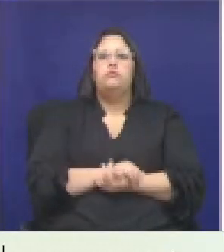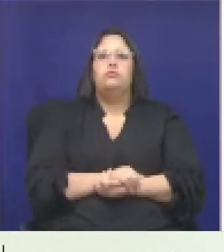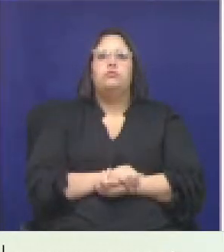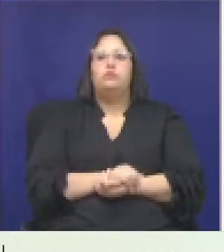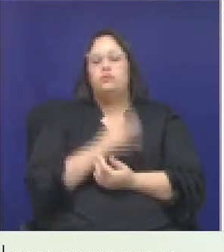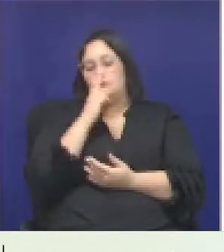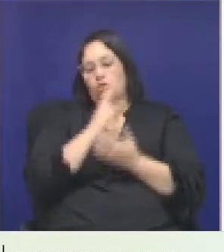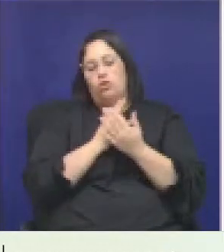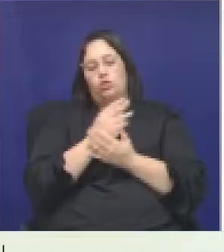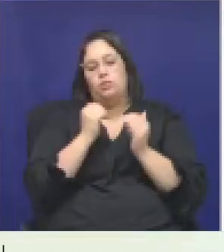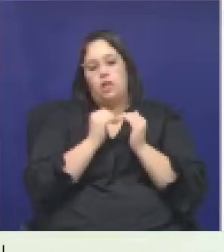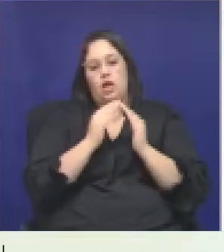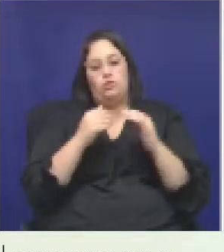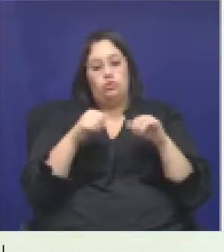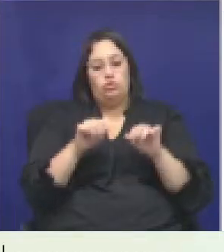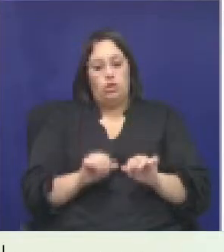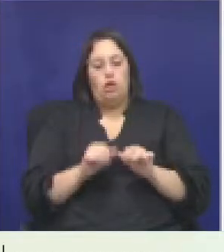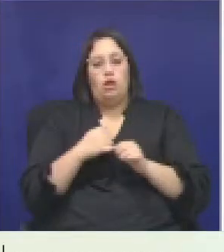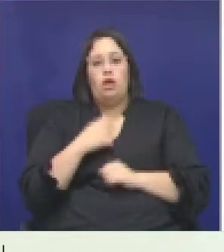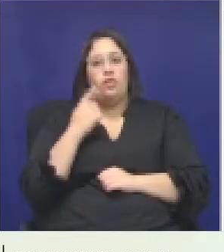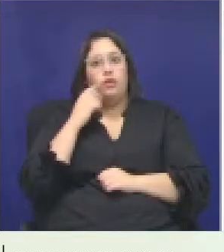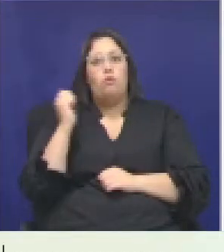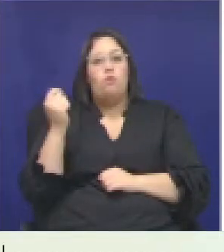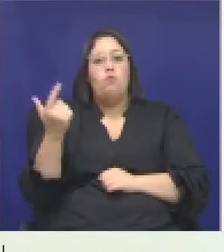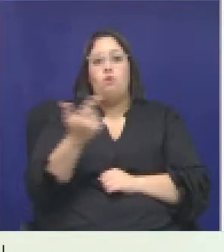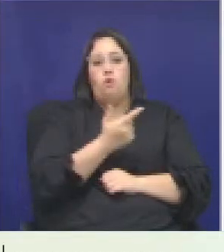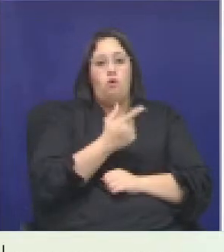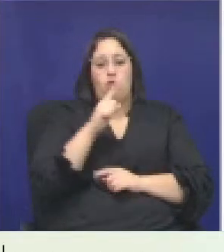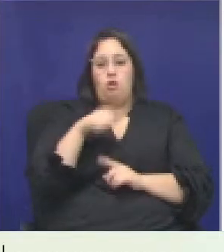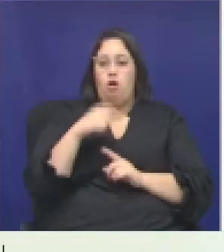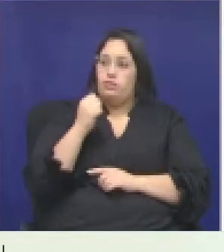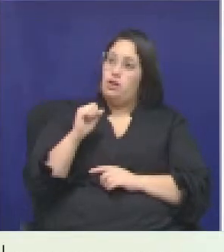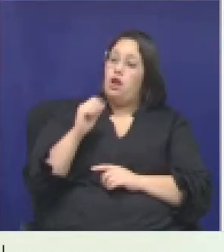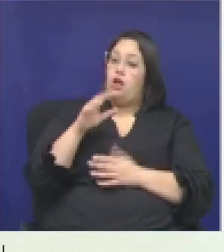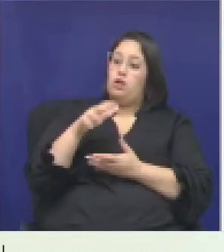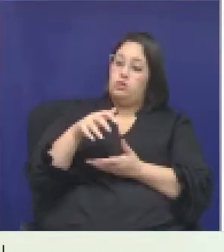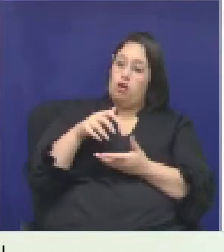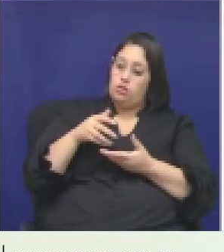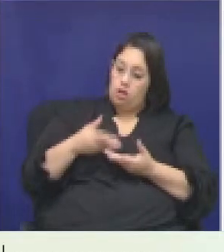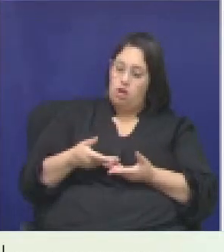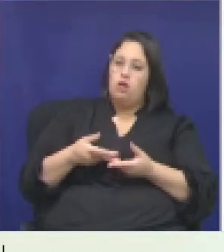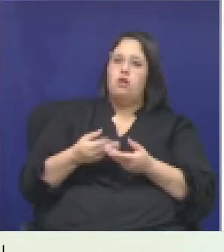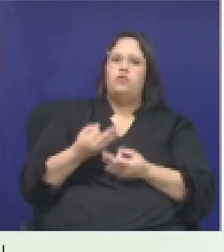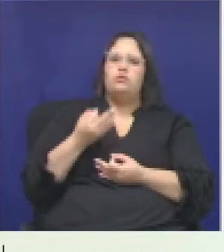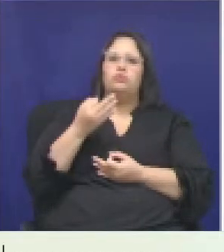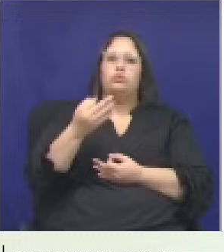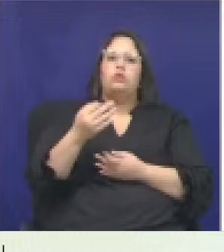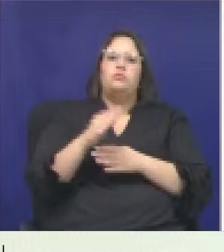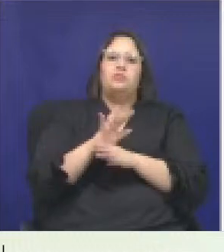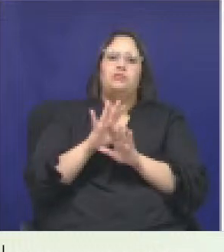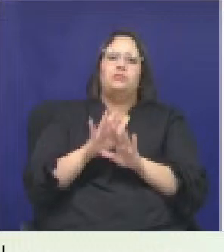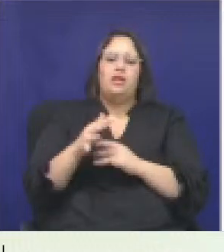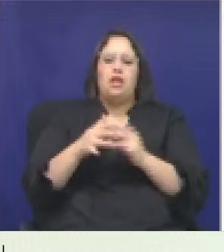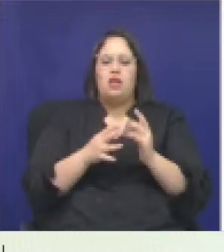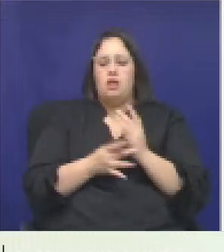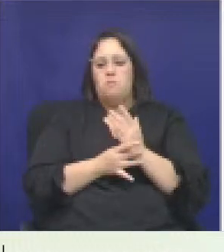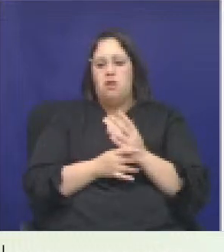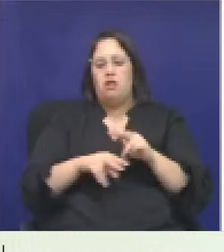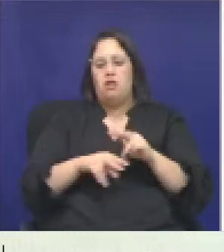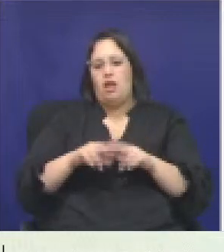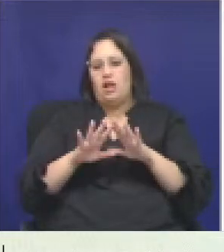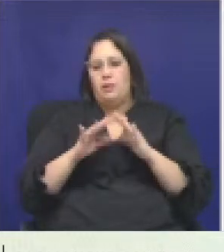Honorable House Chairperson, I think none of us can deny that data is the business of the future. Any medical aid company in this